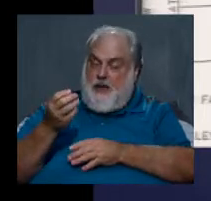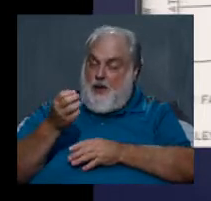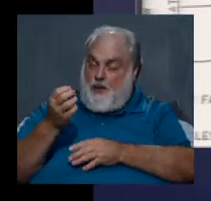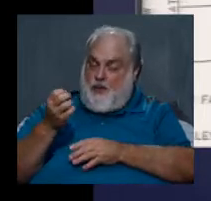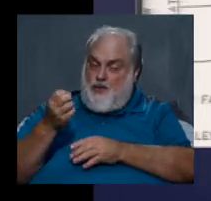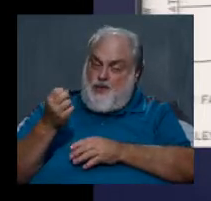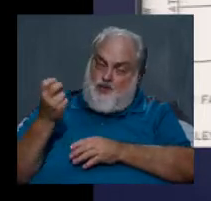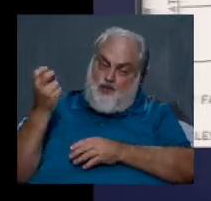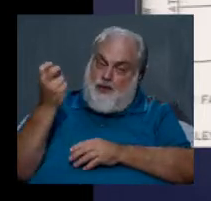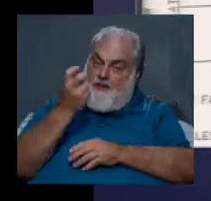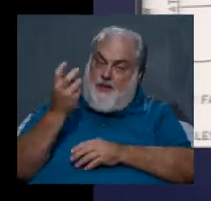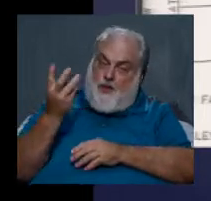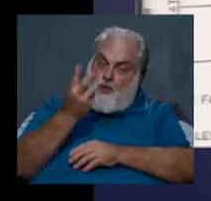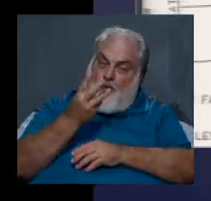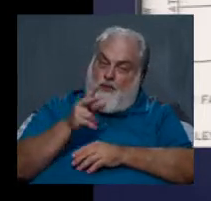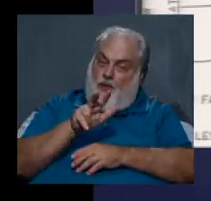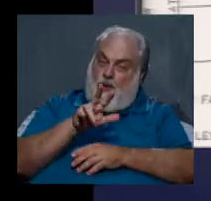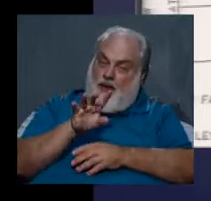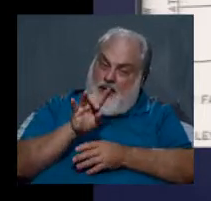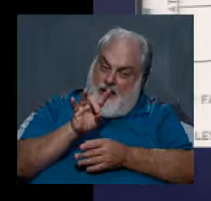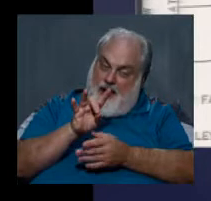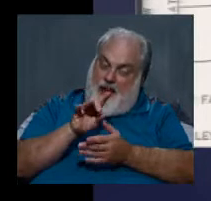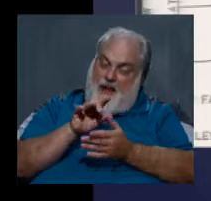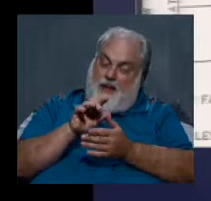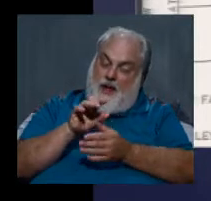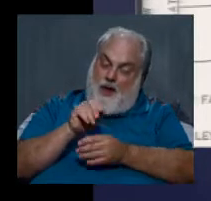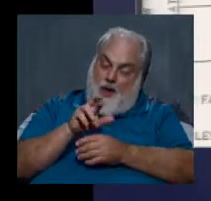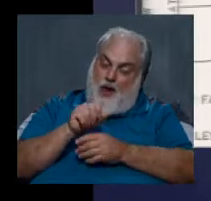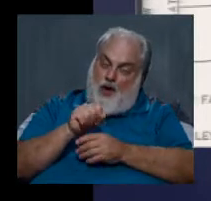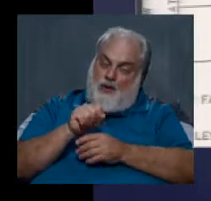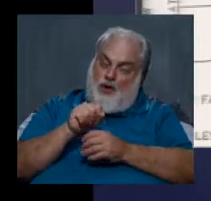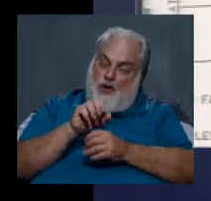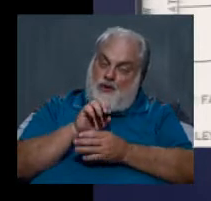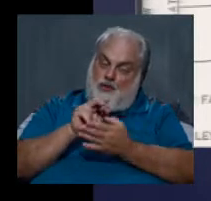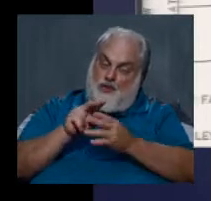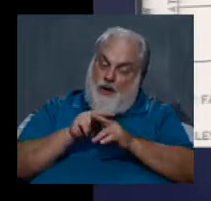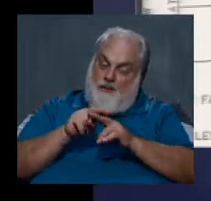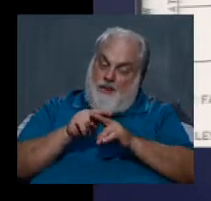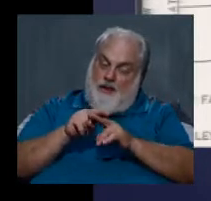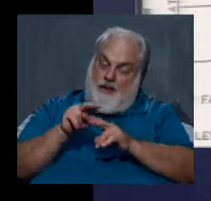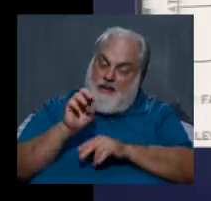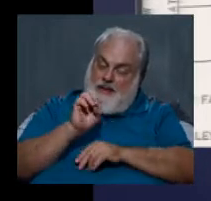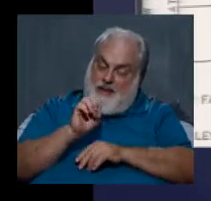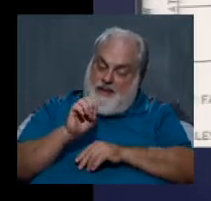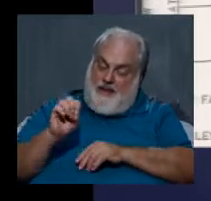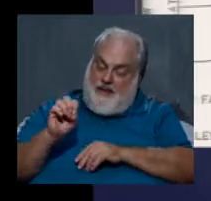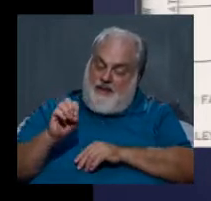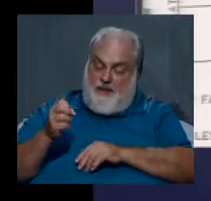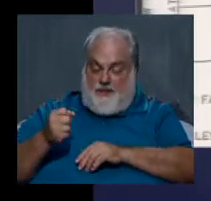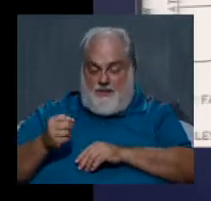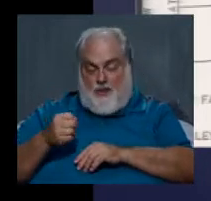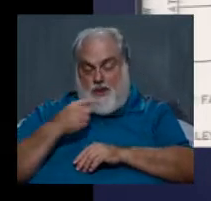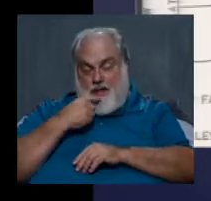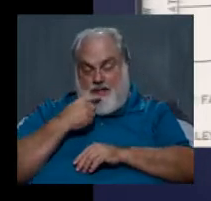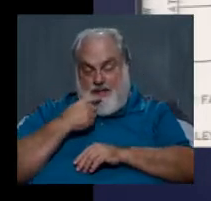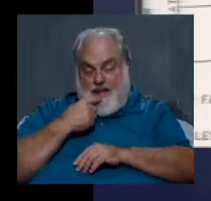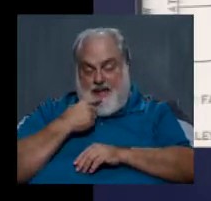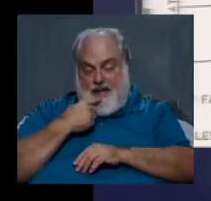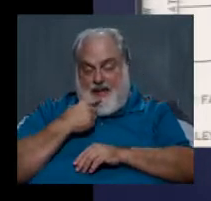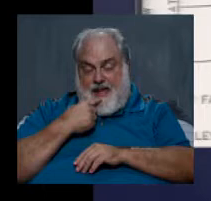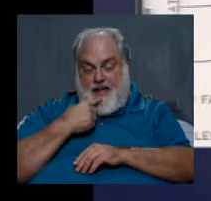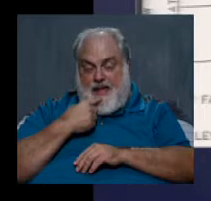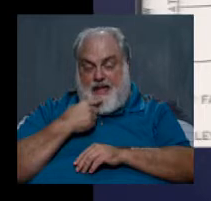west, and 38,000 vehicles to the east of this intersection. So you can probably say at